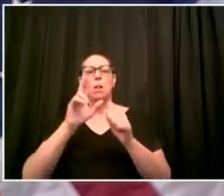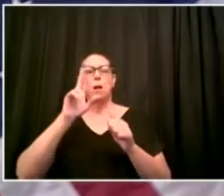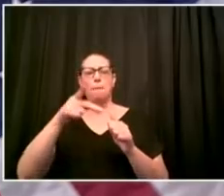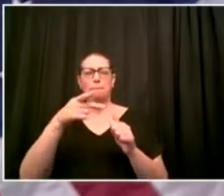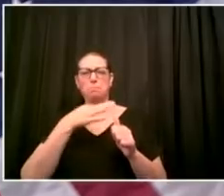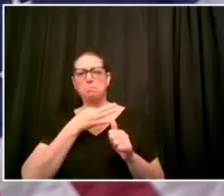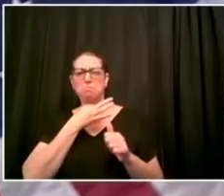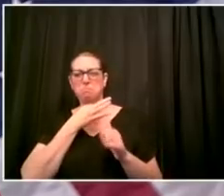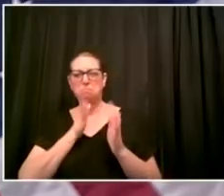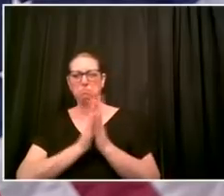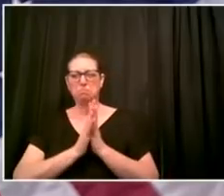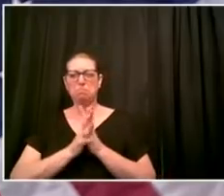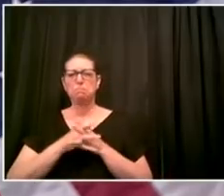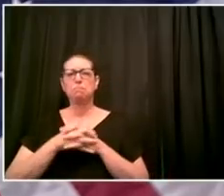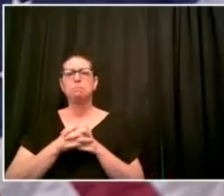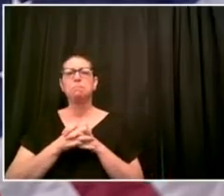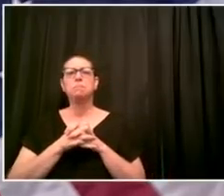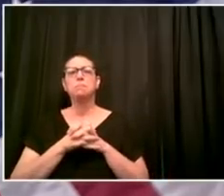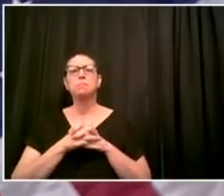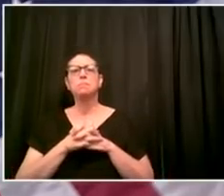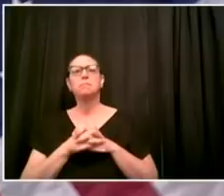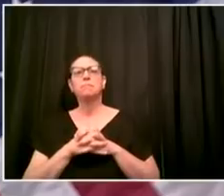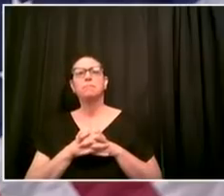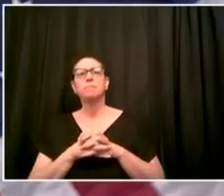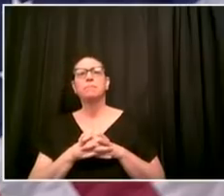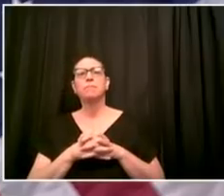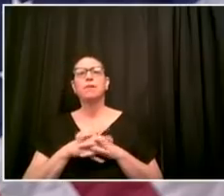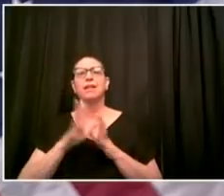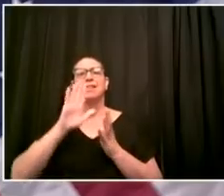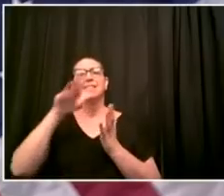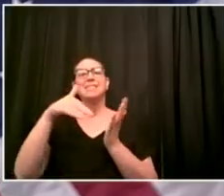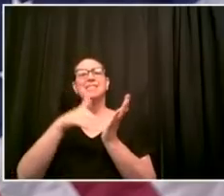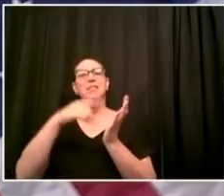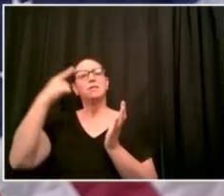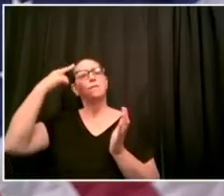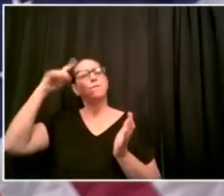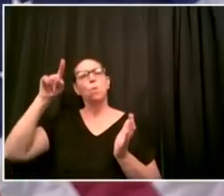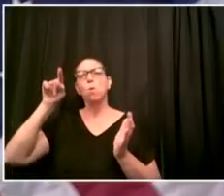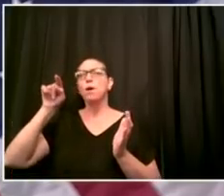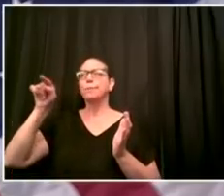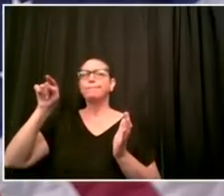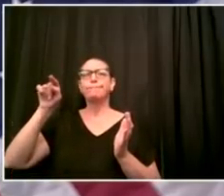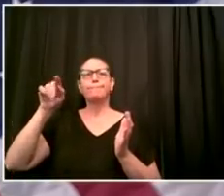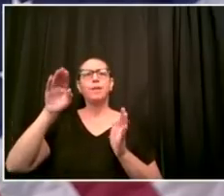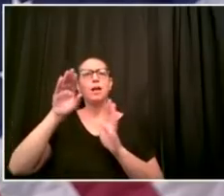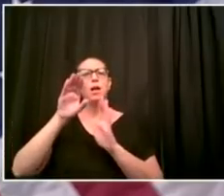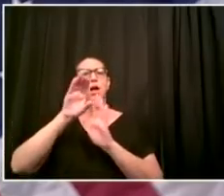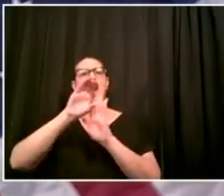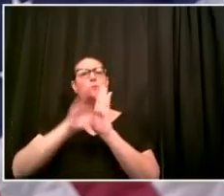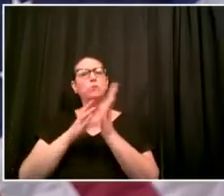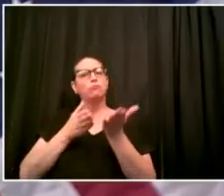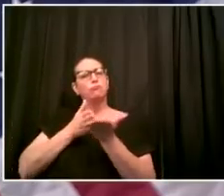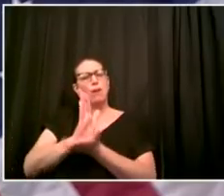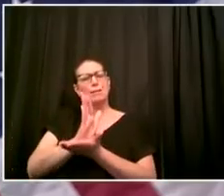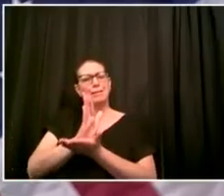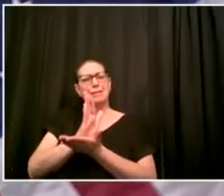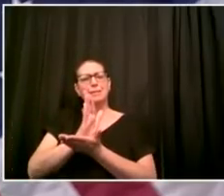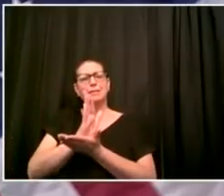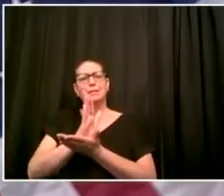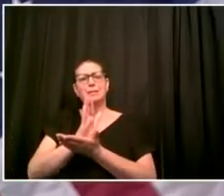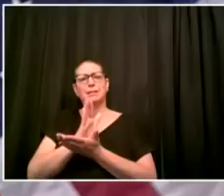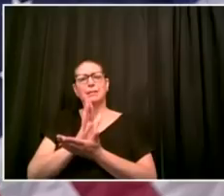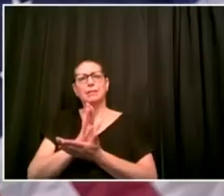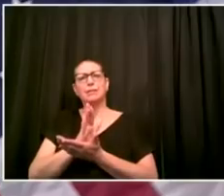Center for Constitutional Rights is filing an emergency order today, calling on the NYPD stop and frisk monitor to investigate